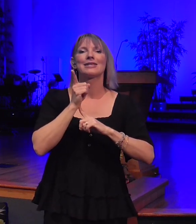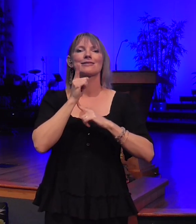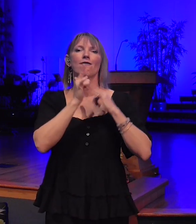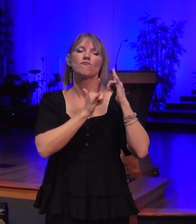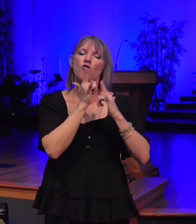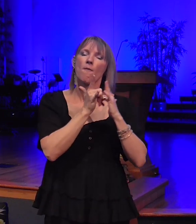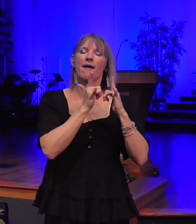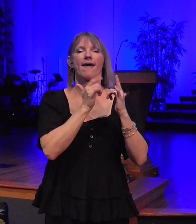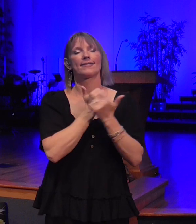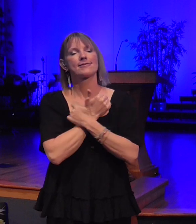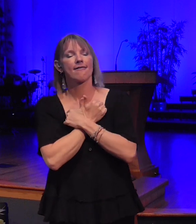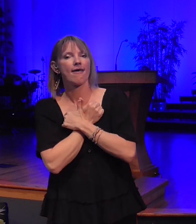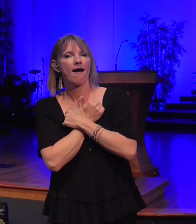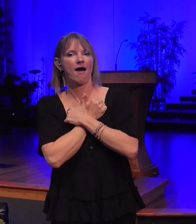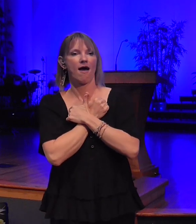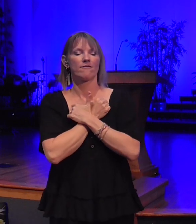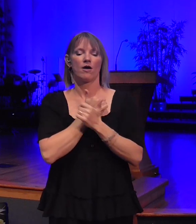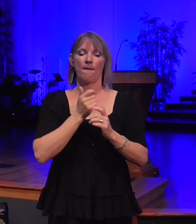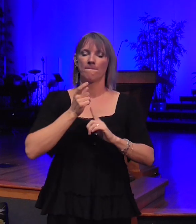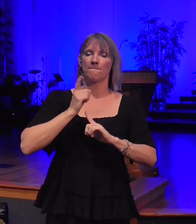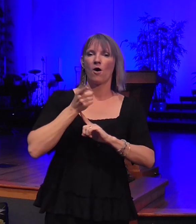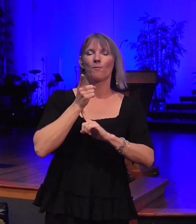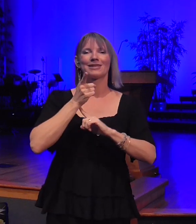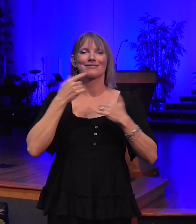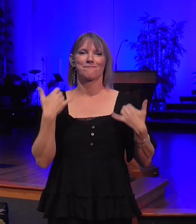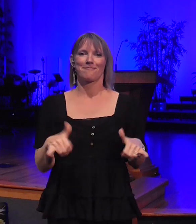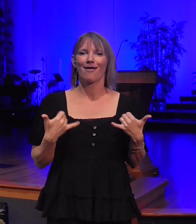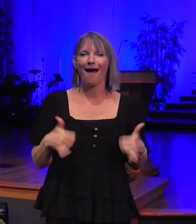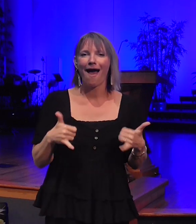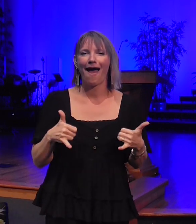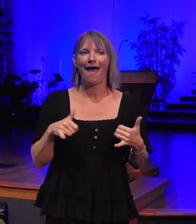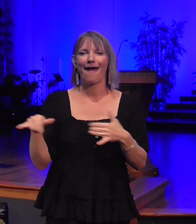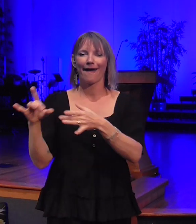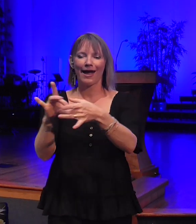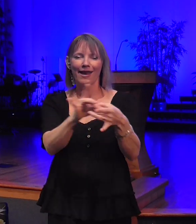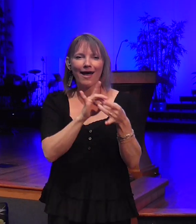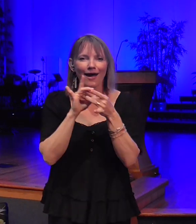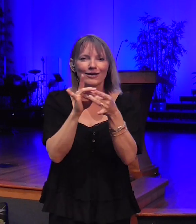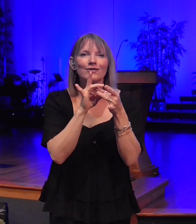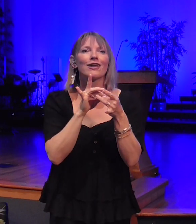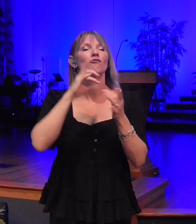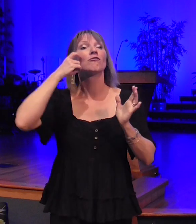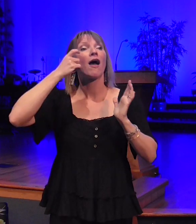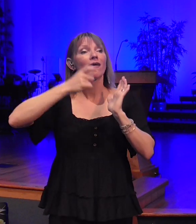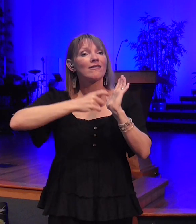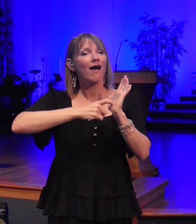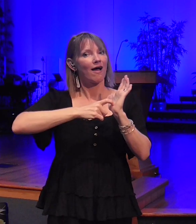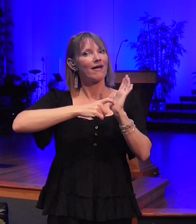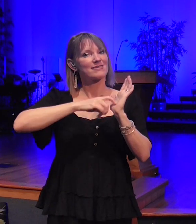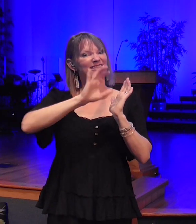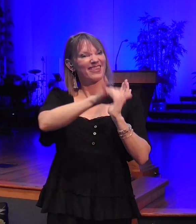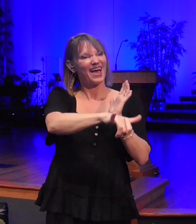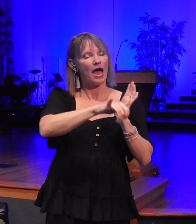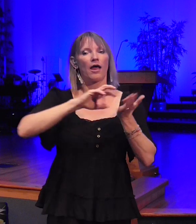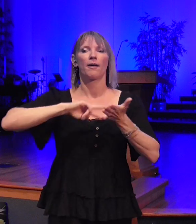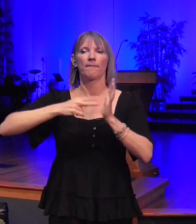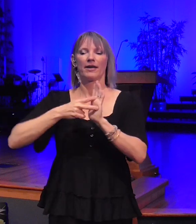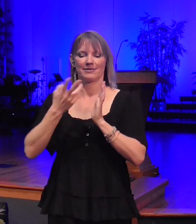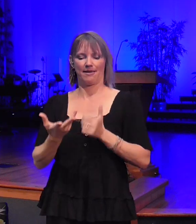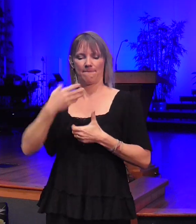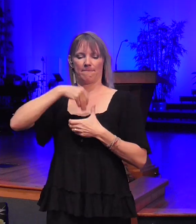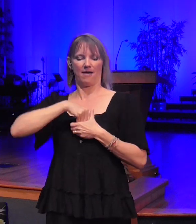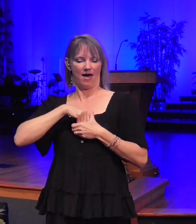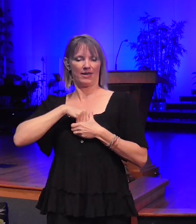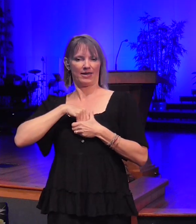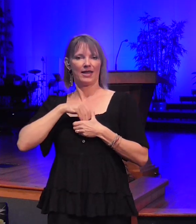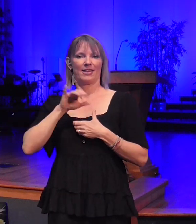love, those moments of play and connection. To recognize that is to embody the unbearable lightness